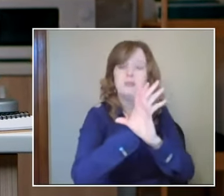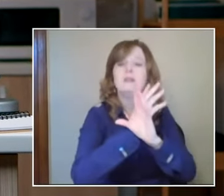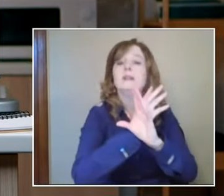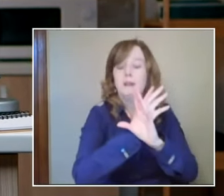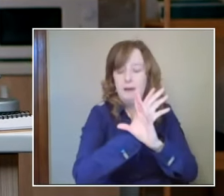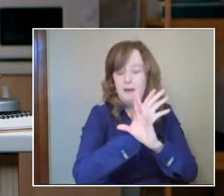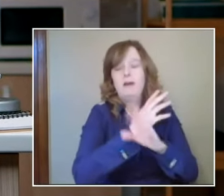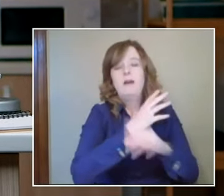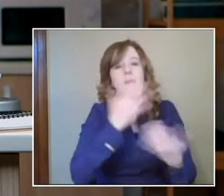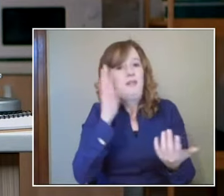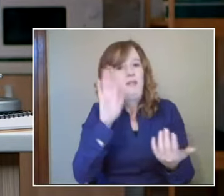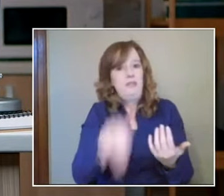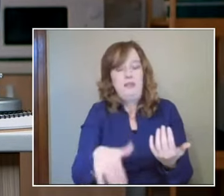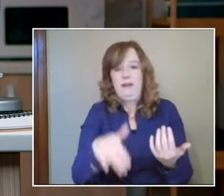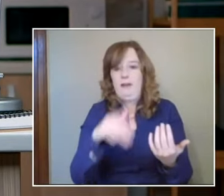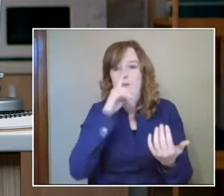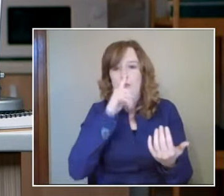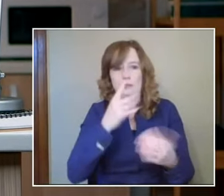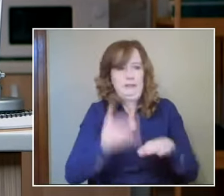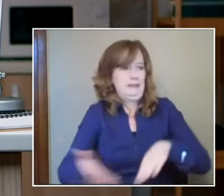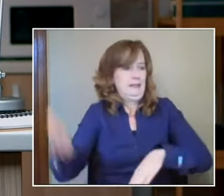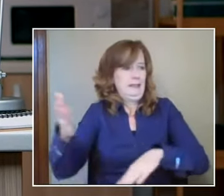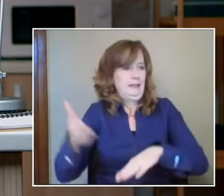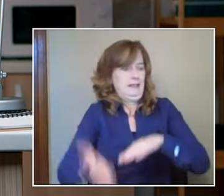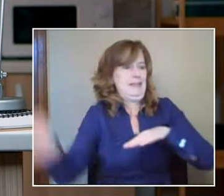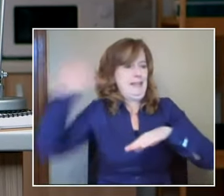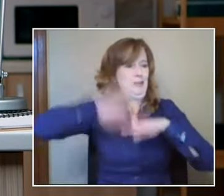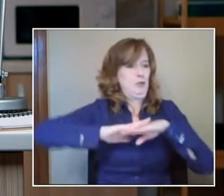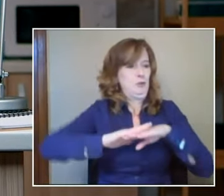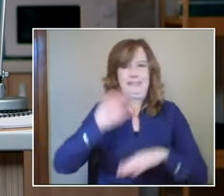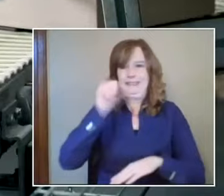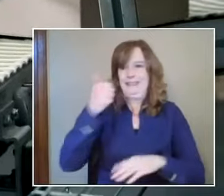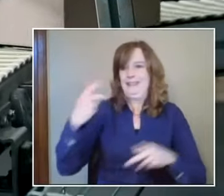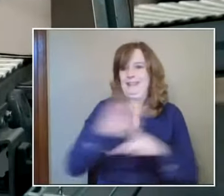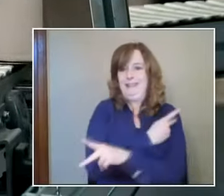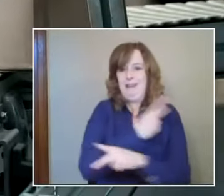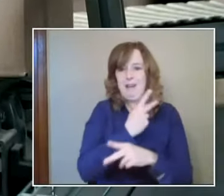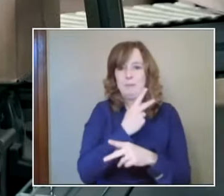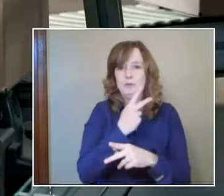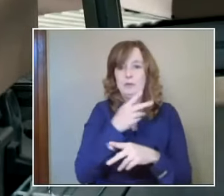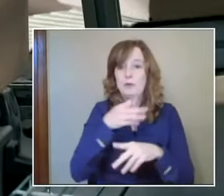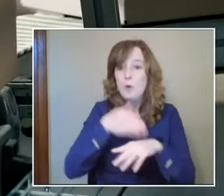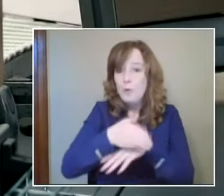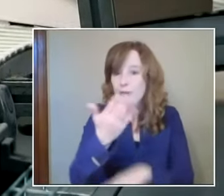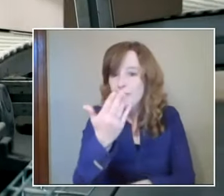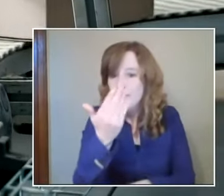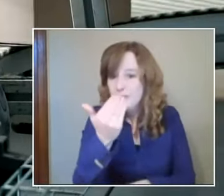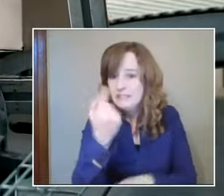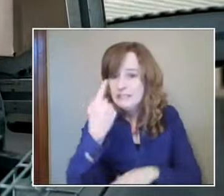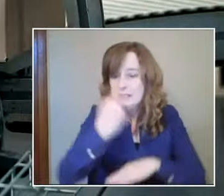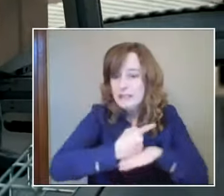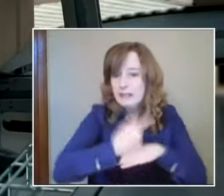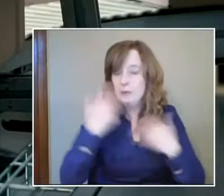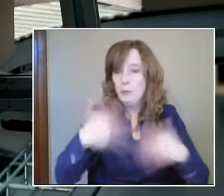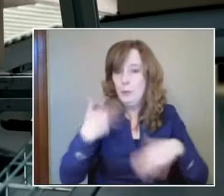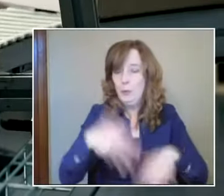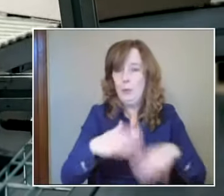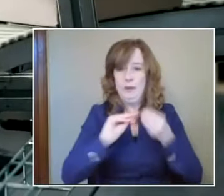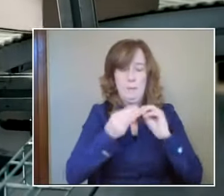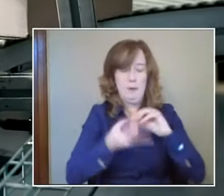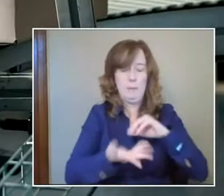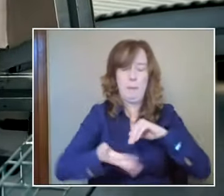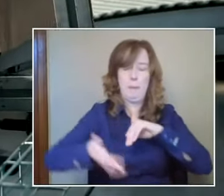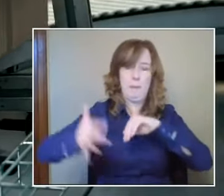recently increased tenfold over just 15 days. From March to June, e-commerce